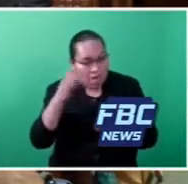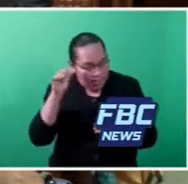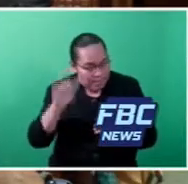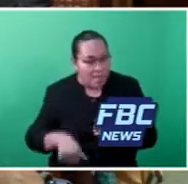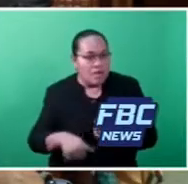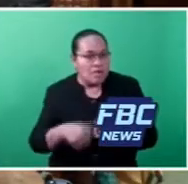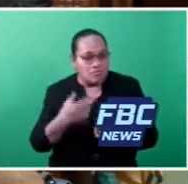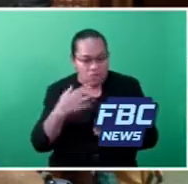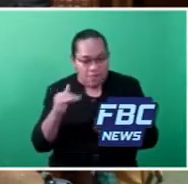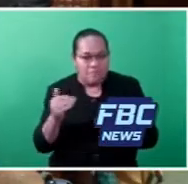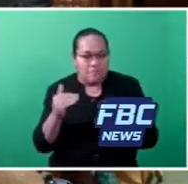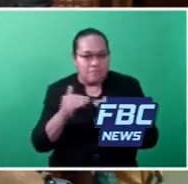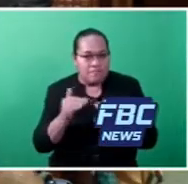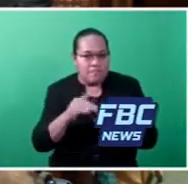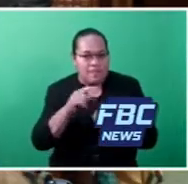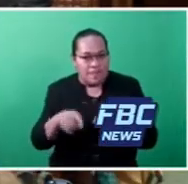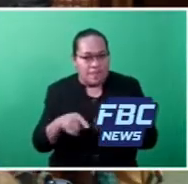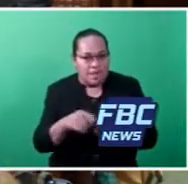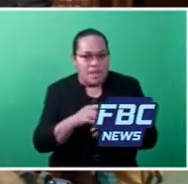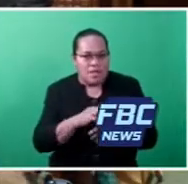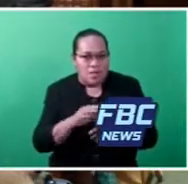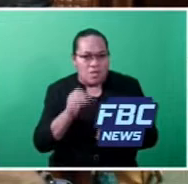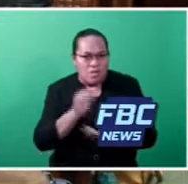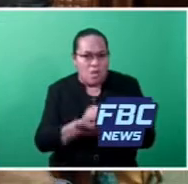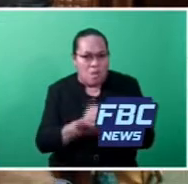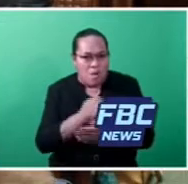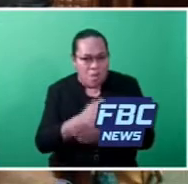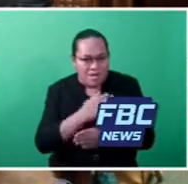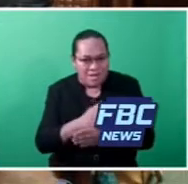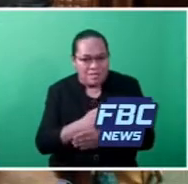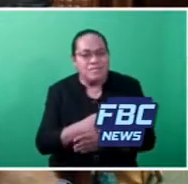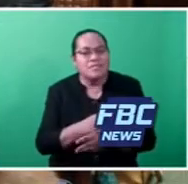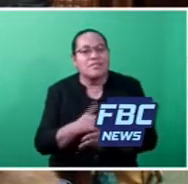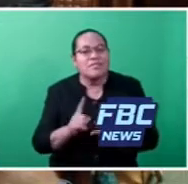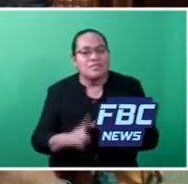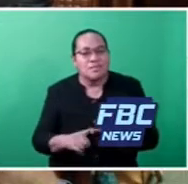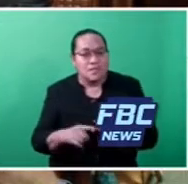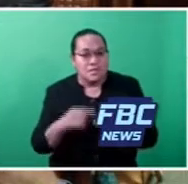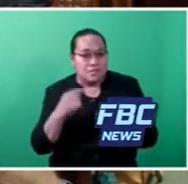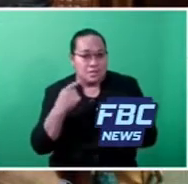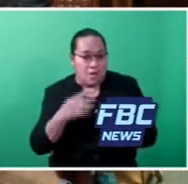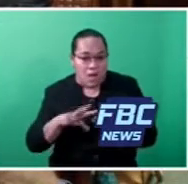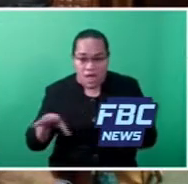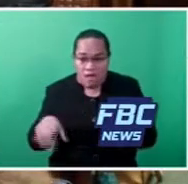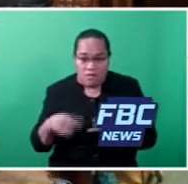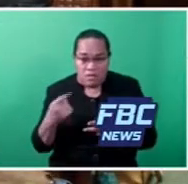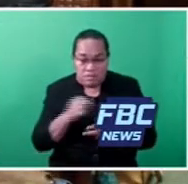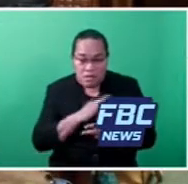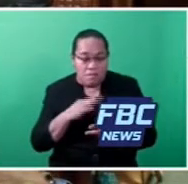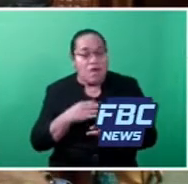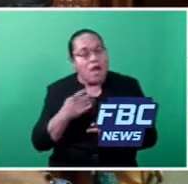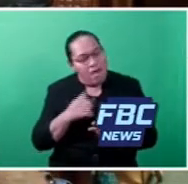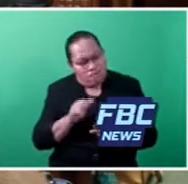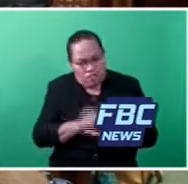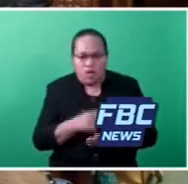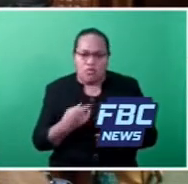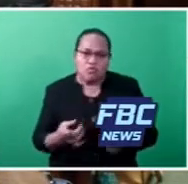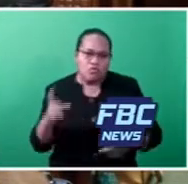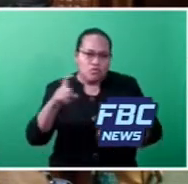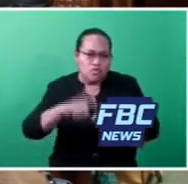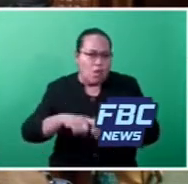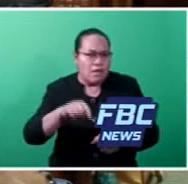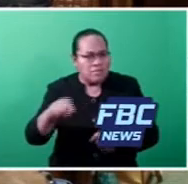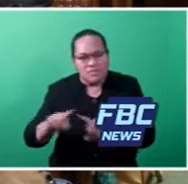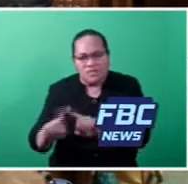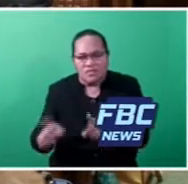practices, including humane treatment and proper working conditions. Subsection 2, every worker has a right to form or join a trade union and participate in its activities and